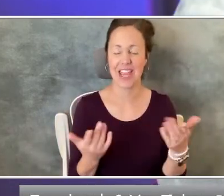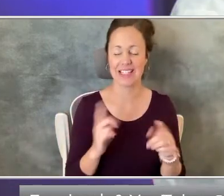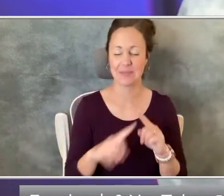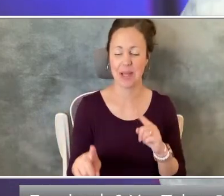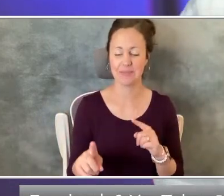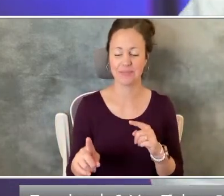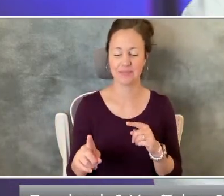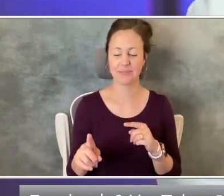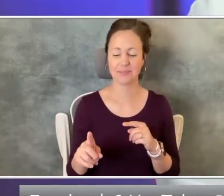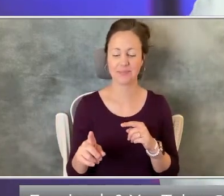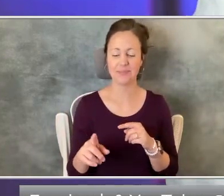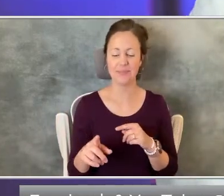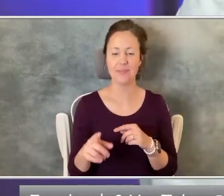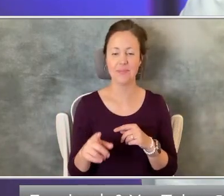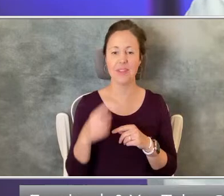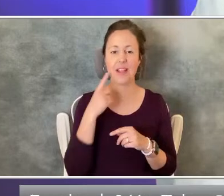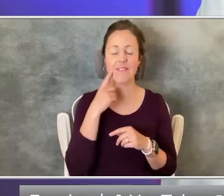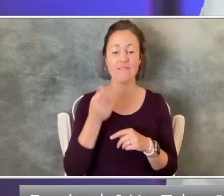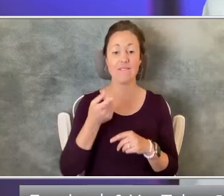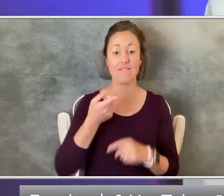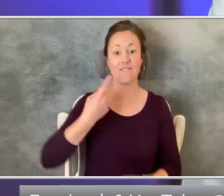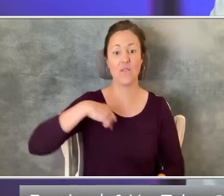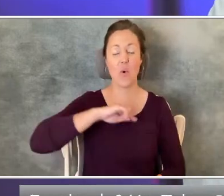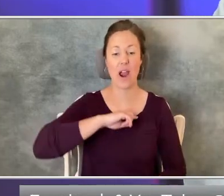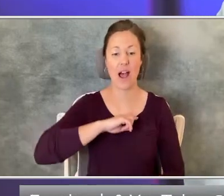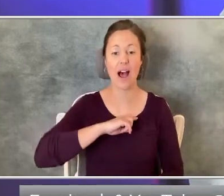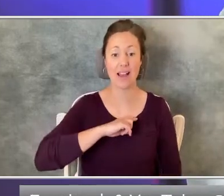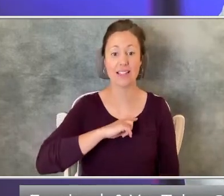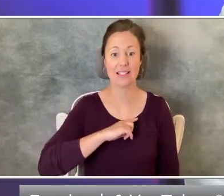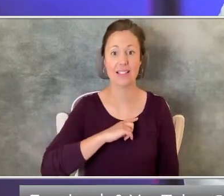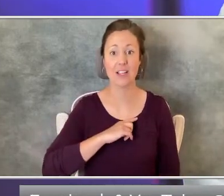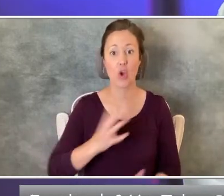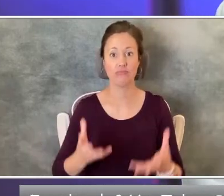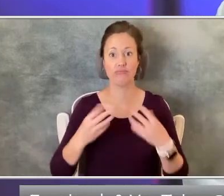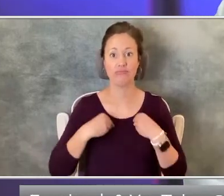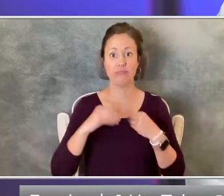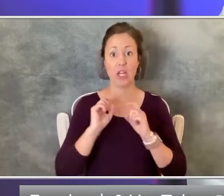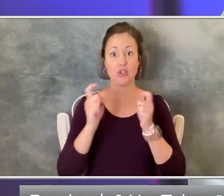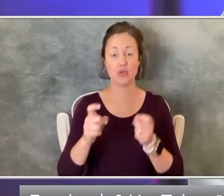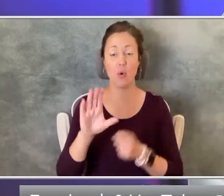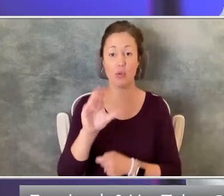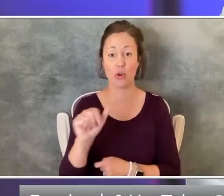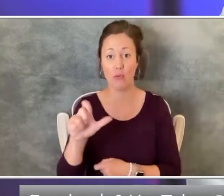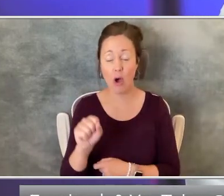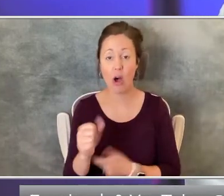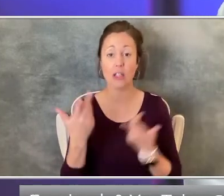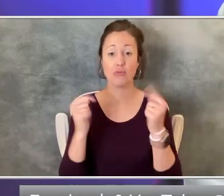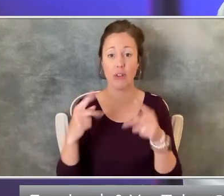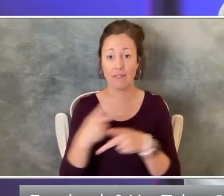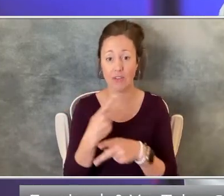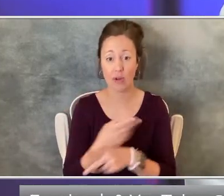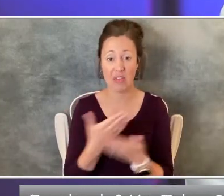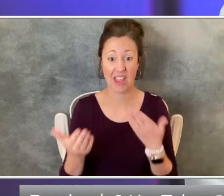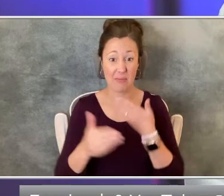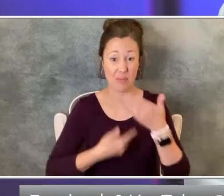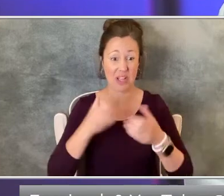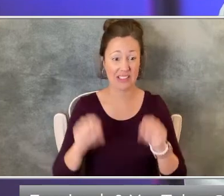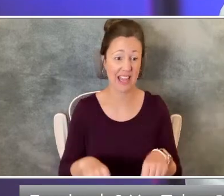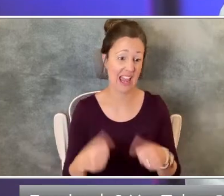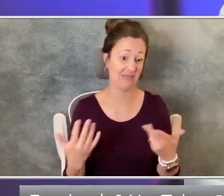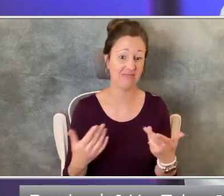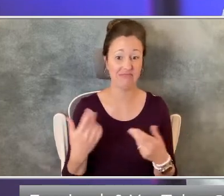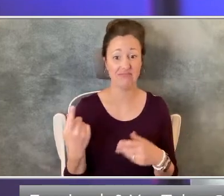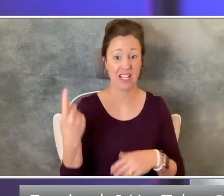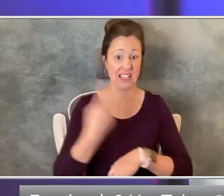for us who take donor calls and are trying to sort things out, the whole process could take up to a day and a half. I mean, we'll start